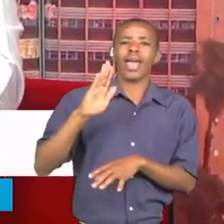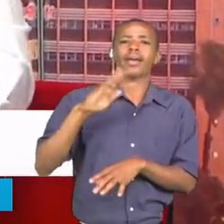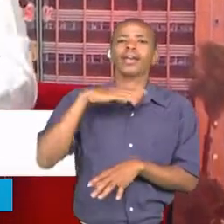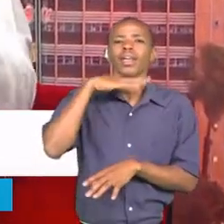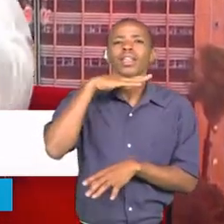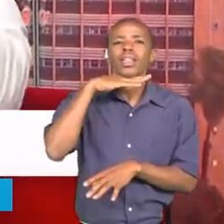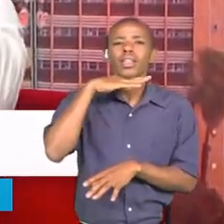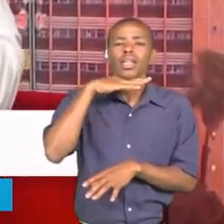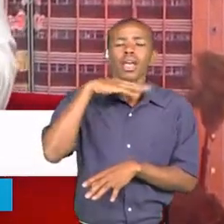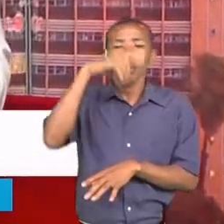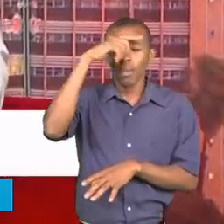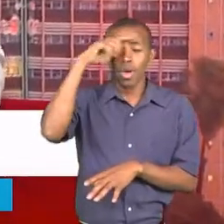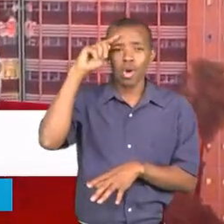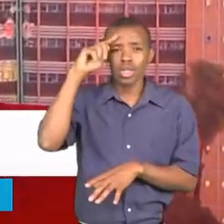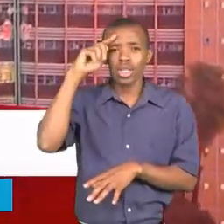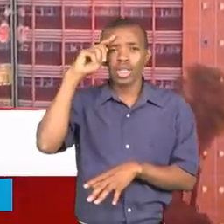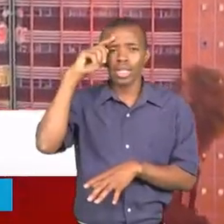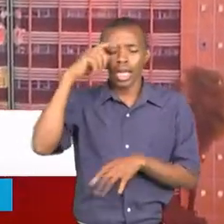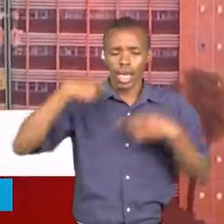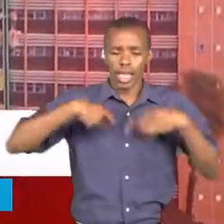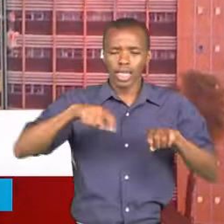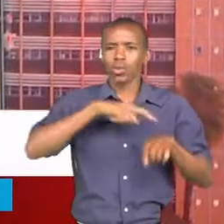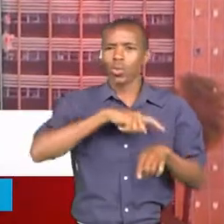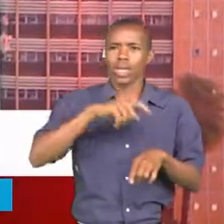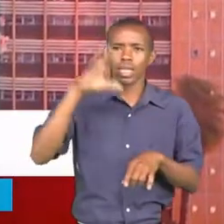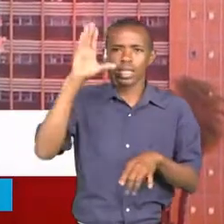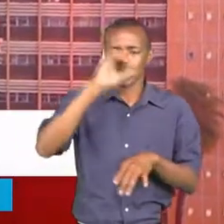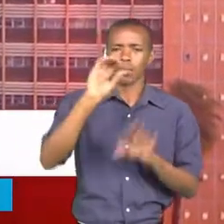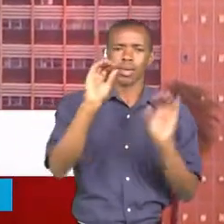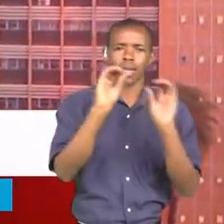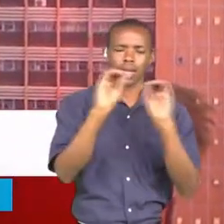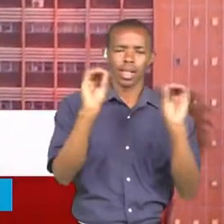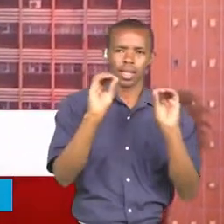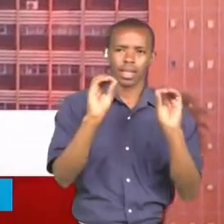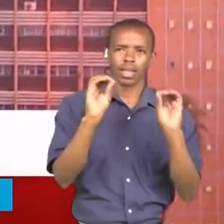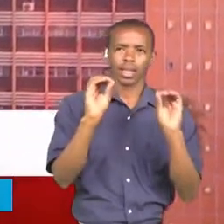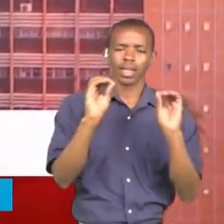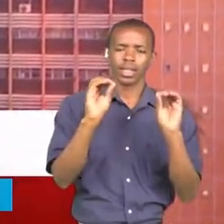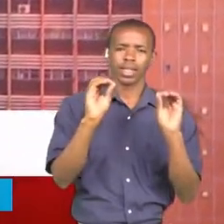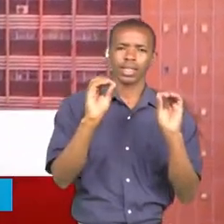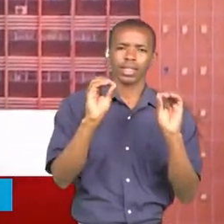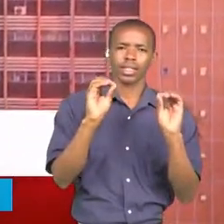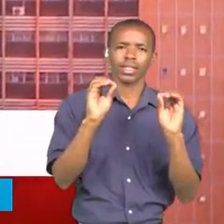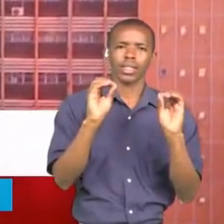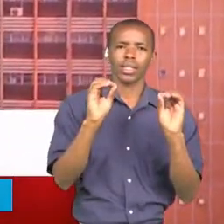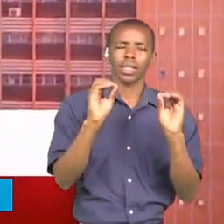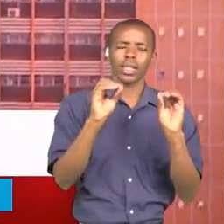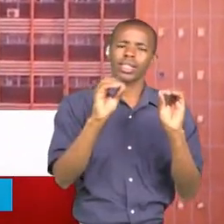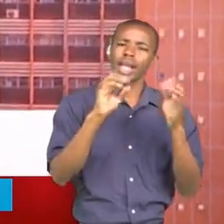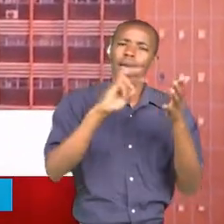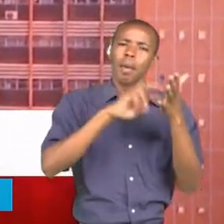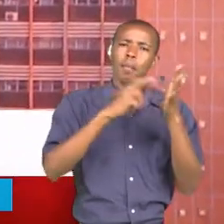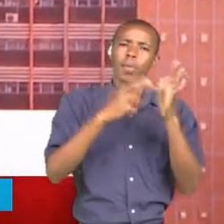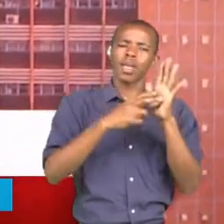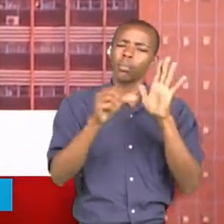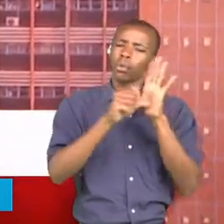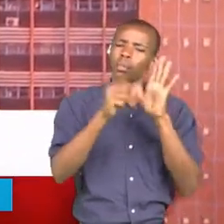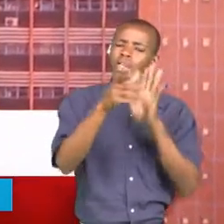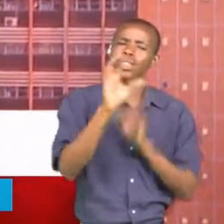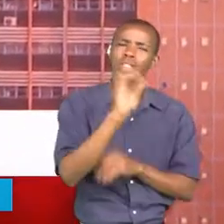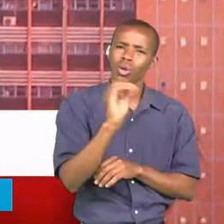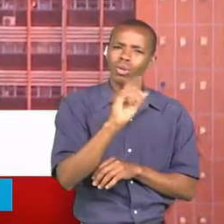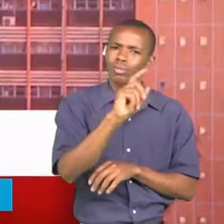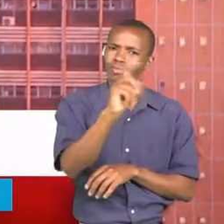okay? Because let's assume there are none. Let's assume there are none. Okay. Does it mean there is no problem?